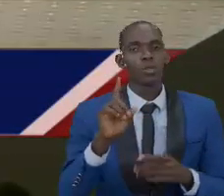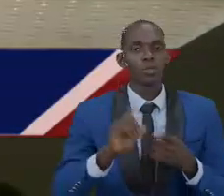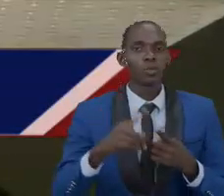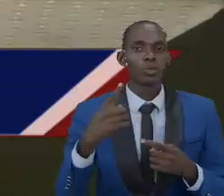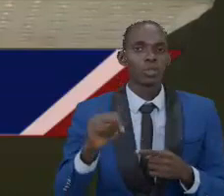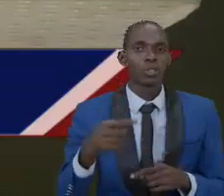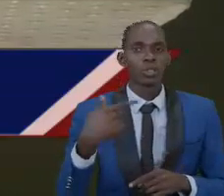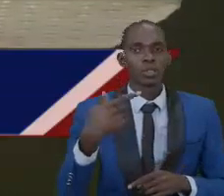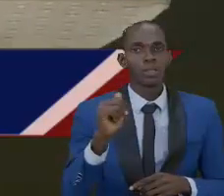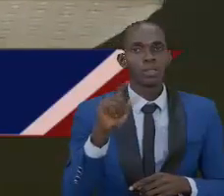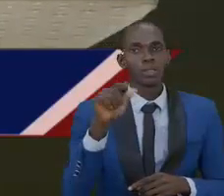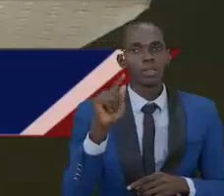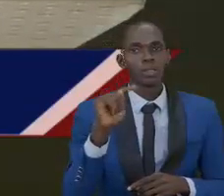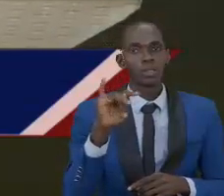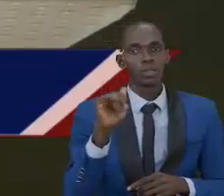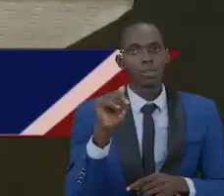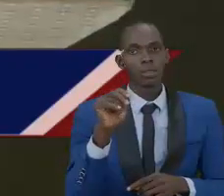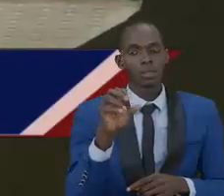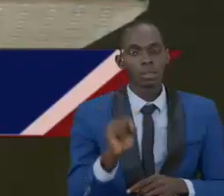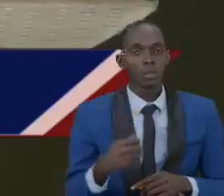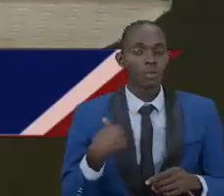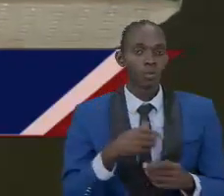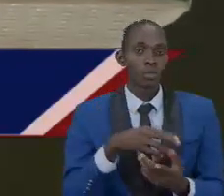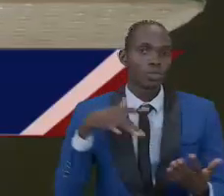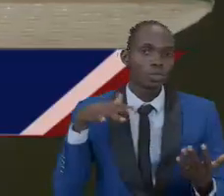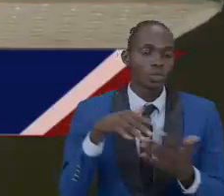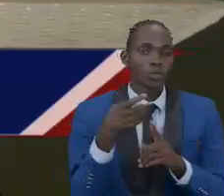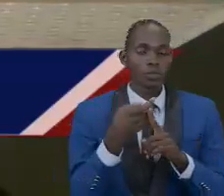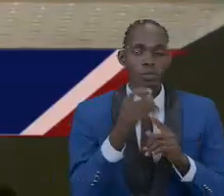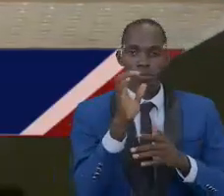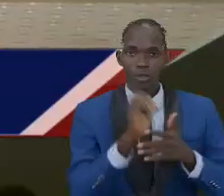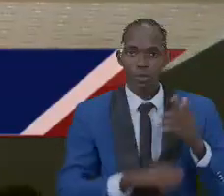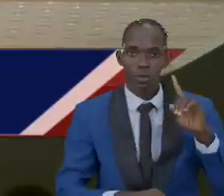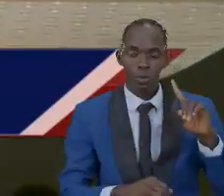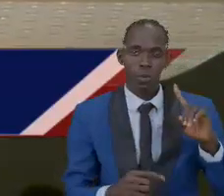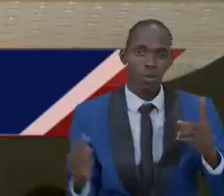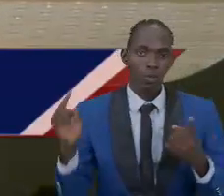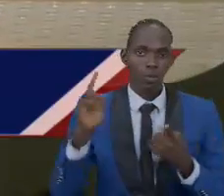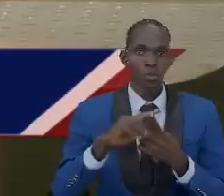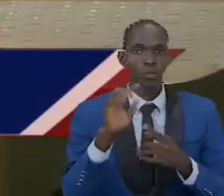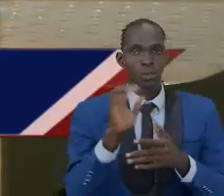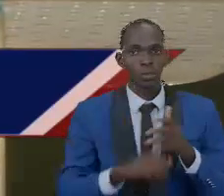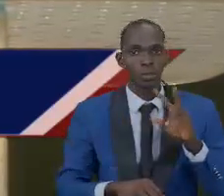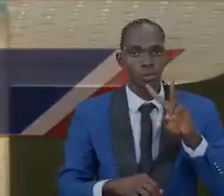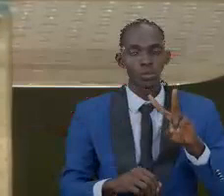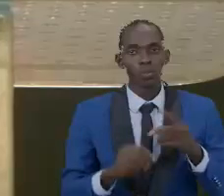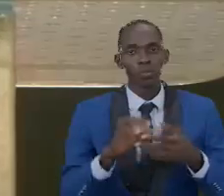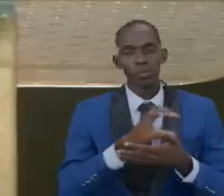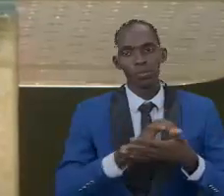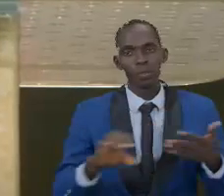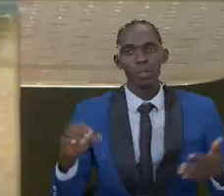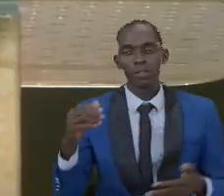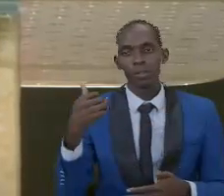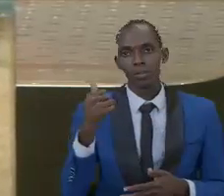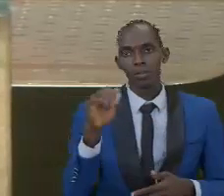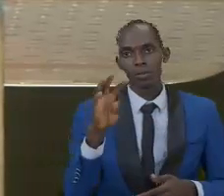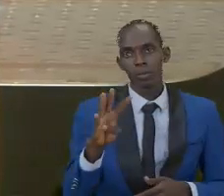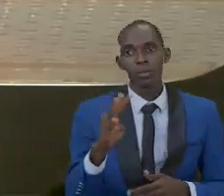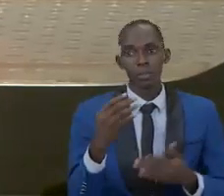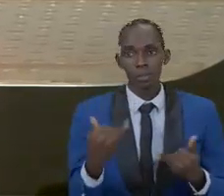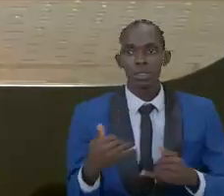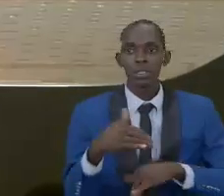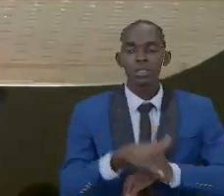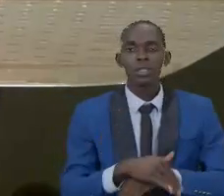studied from chapter one all through to chapter 2 verse 14. tonight